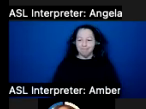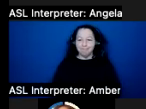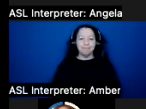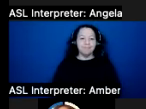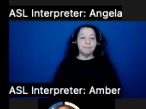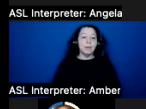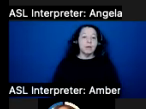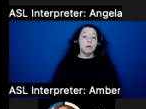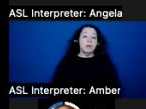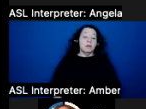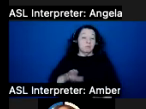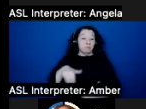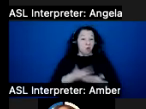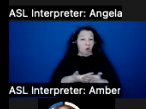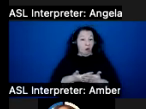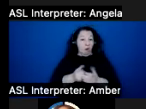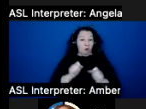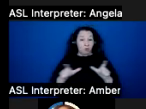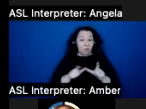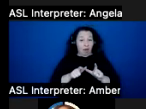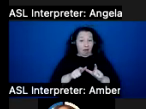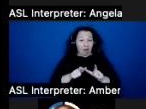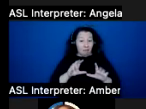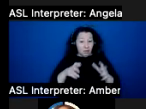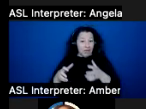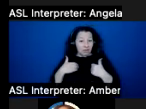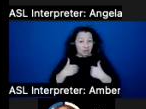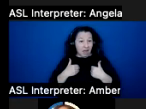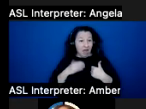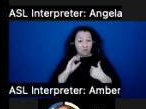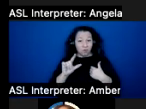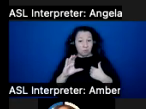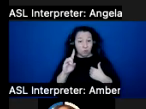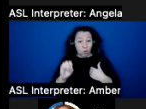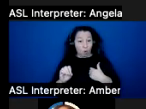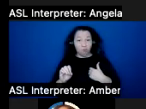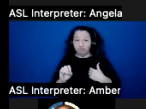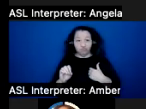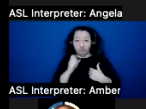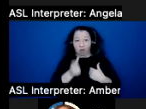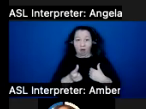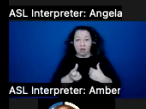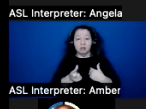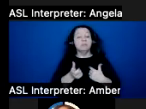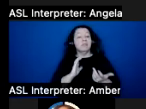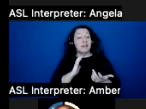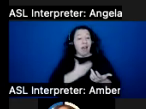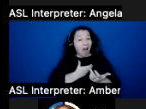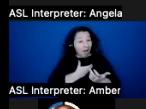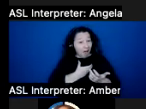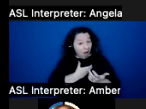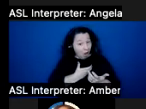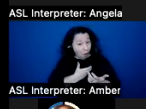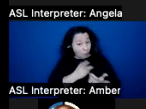So not all tribal nations have a criminal code, but our position is that there should be